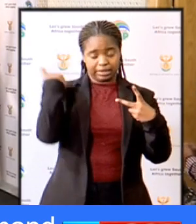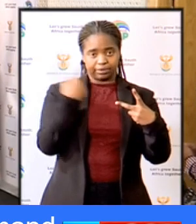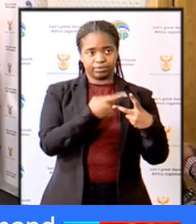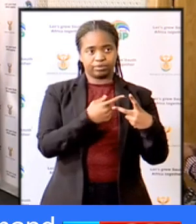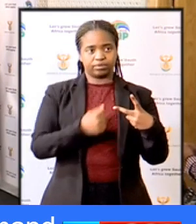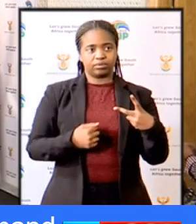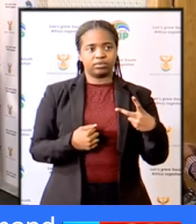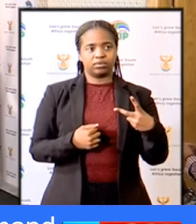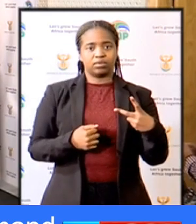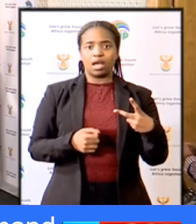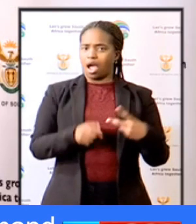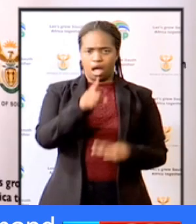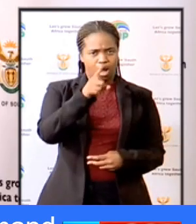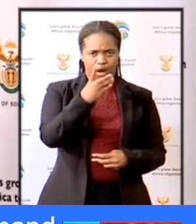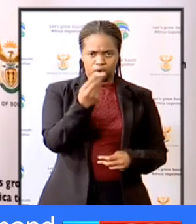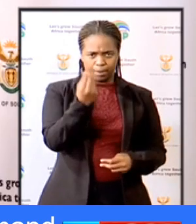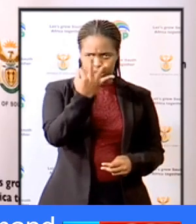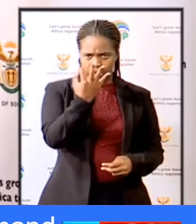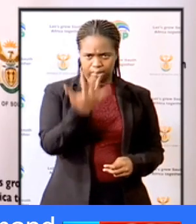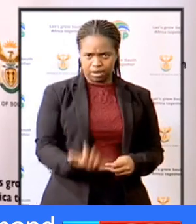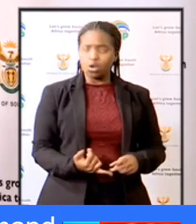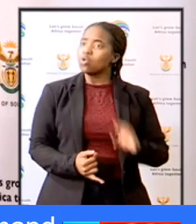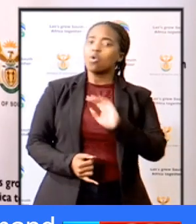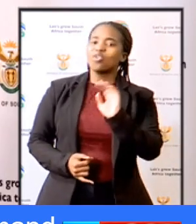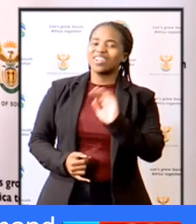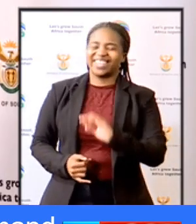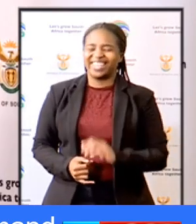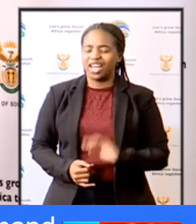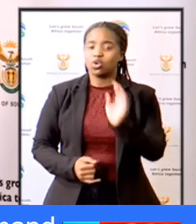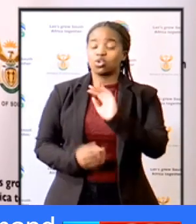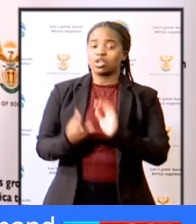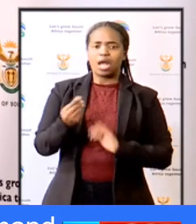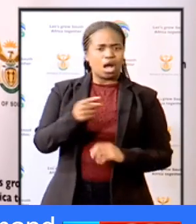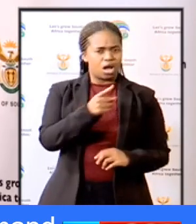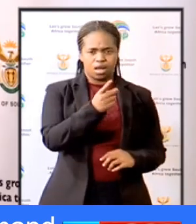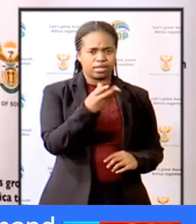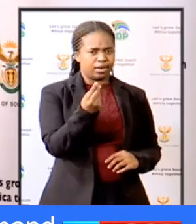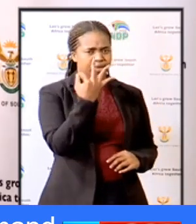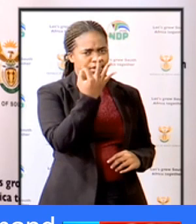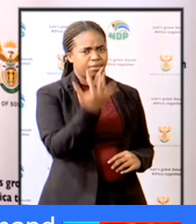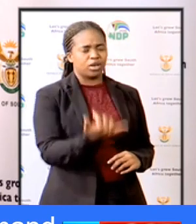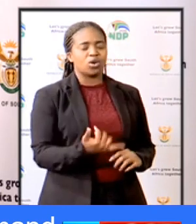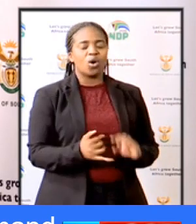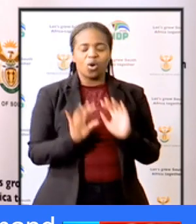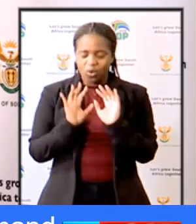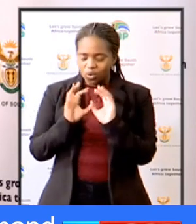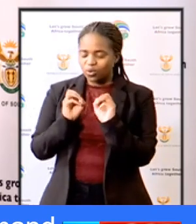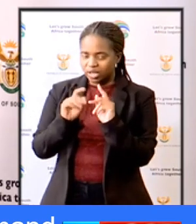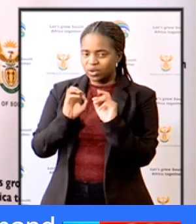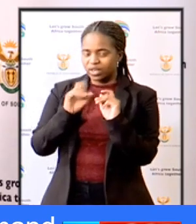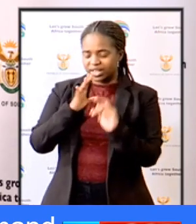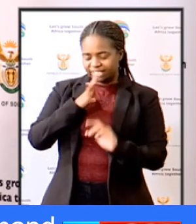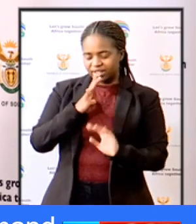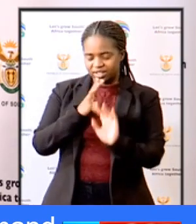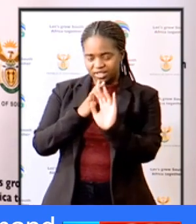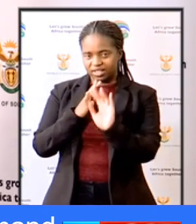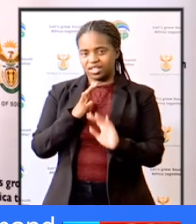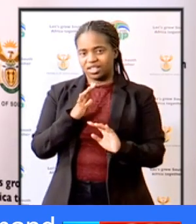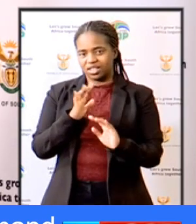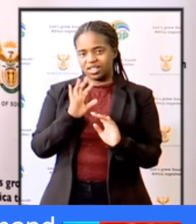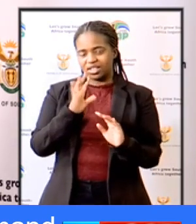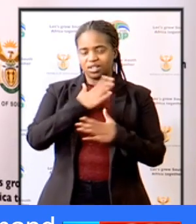president That is the third one. No, it's that one is the third one. Okay, no, it's fine.